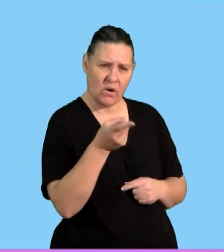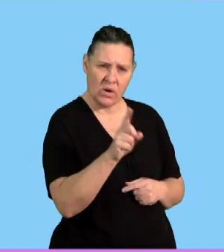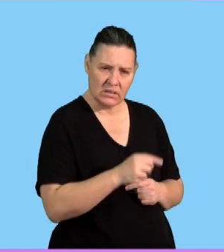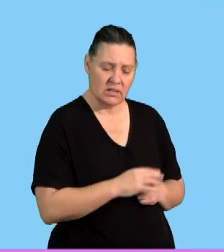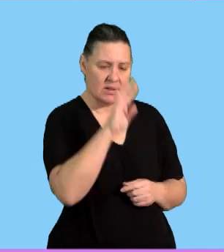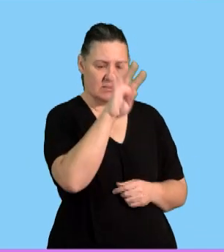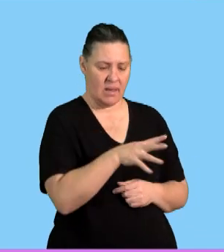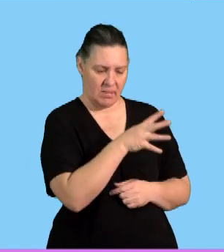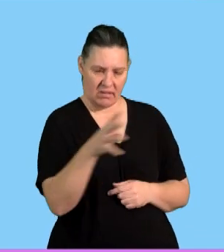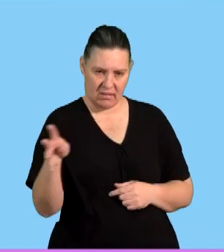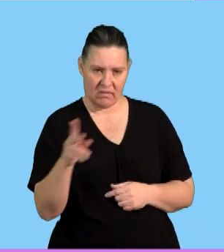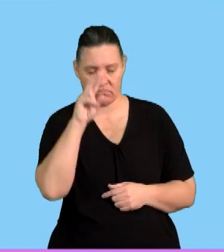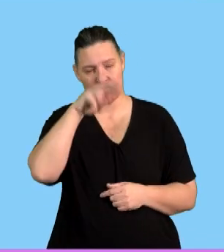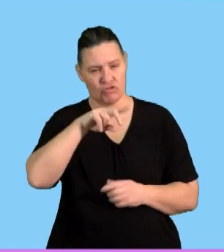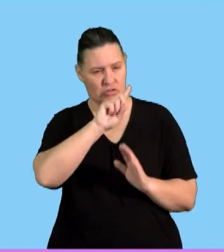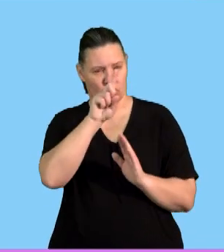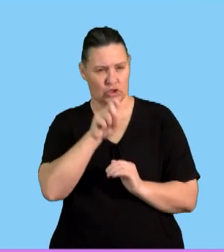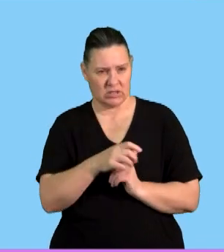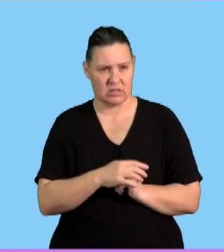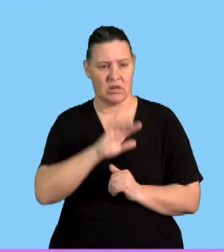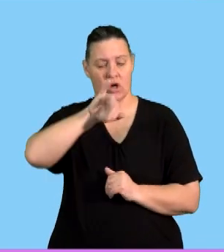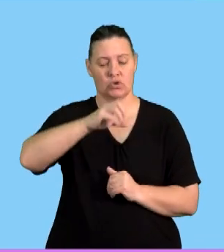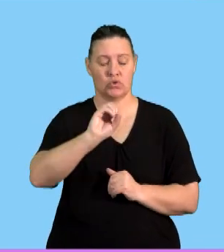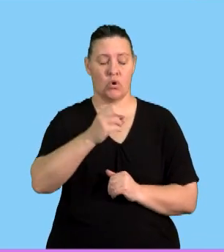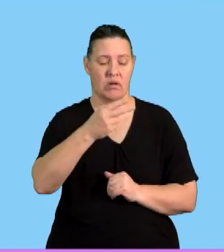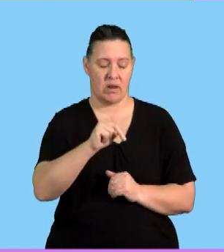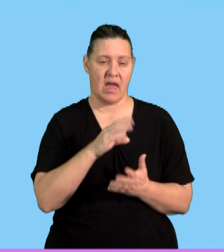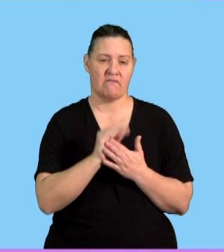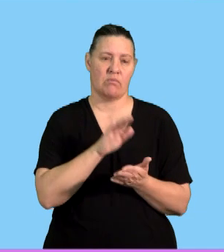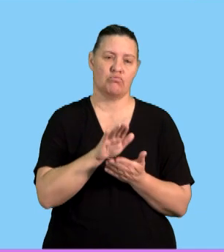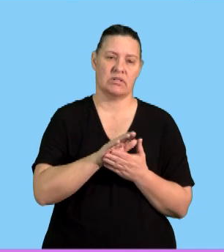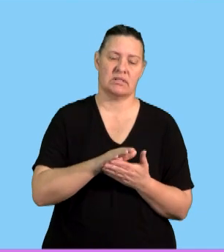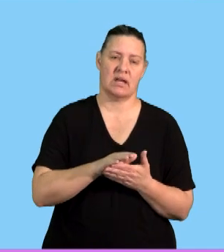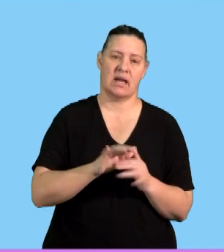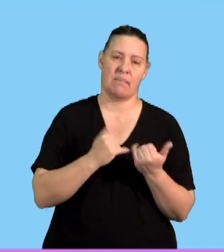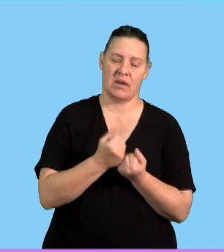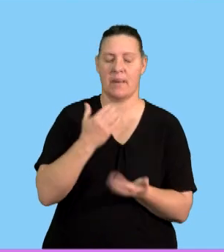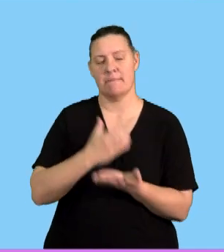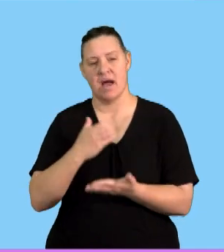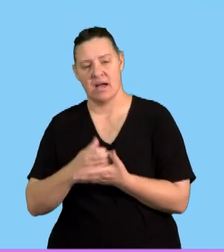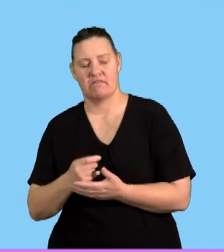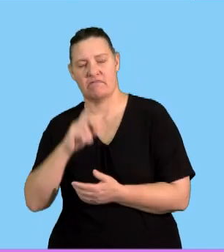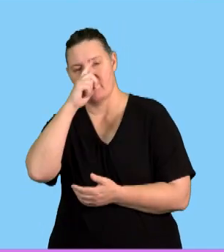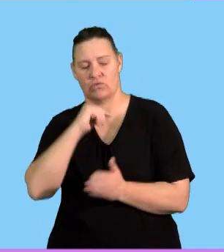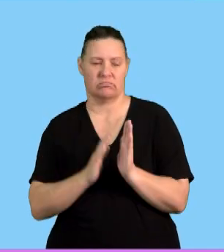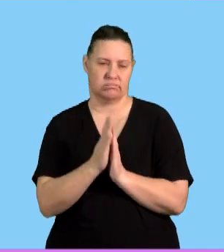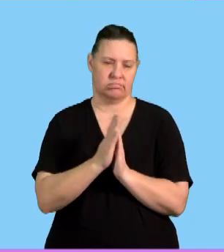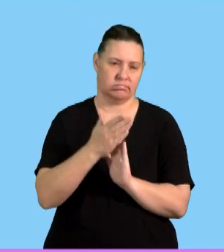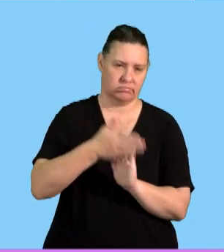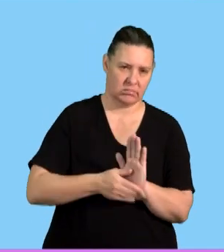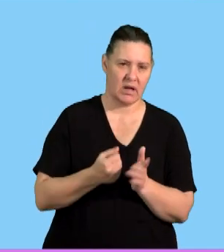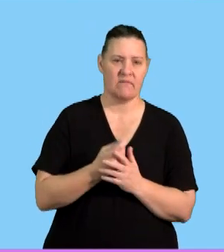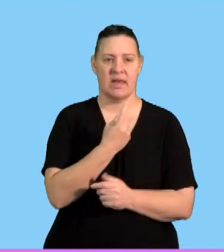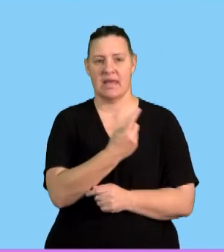is a table. Let's read the question. John owns a printing company that sells mugs with photos printed on it. He